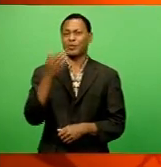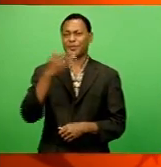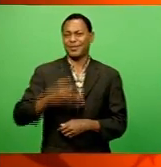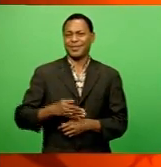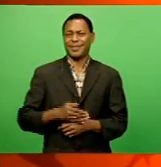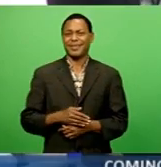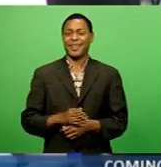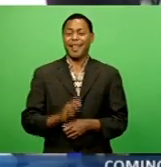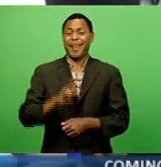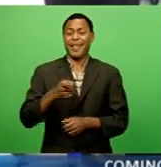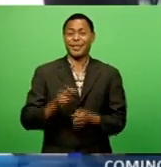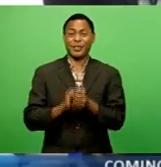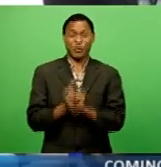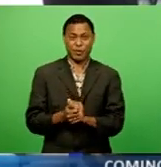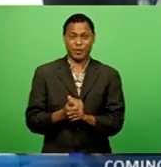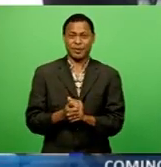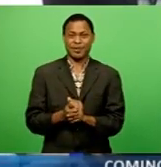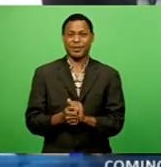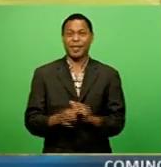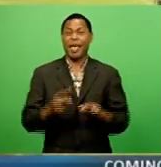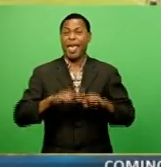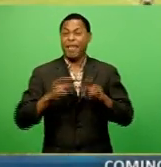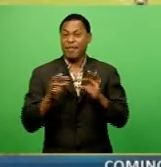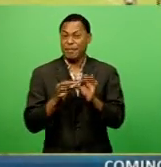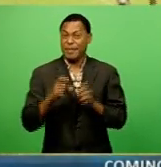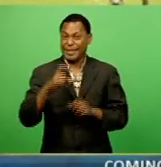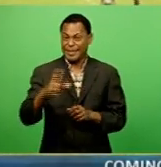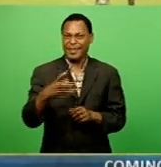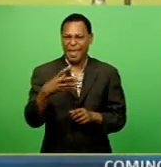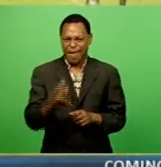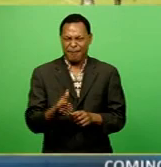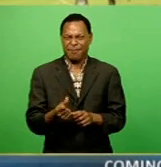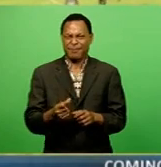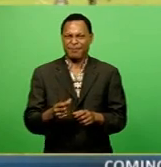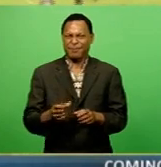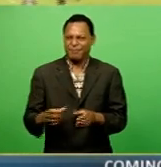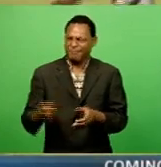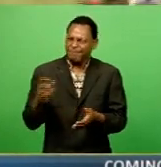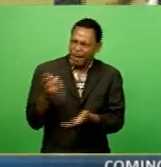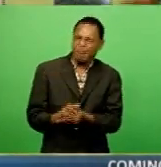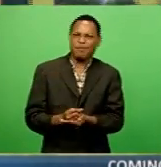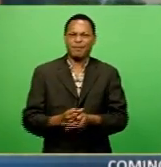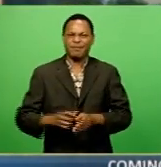sports, FBC pins deal with Uprising Sevens.